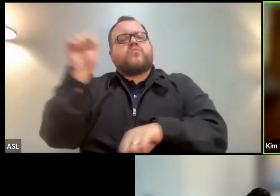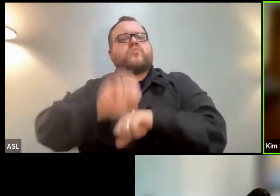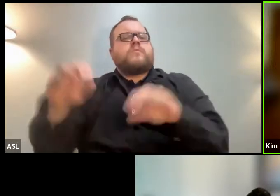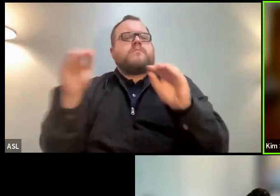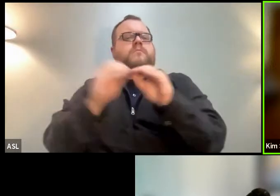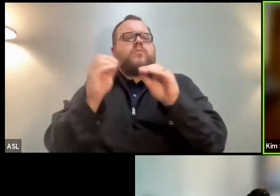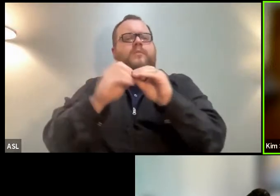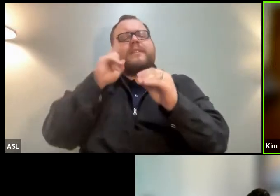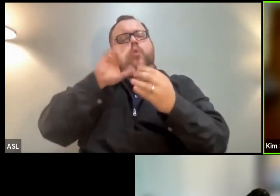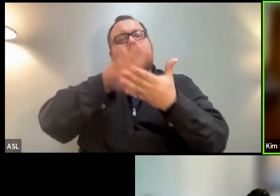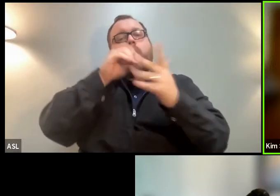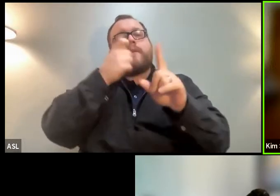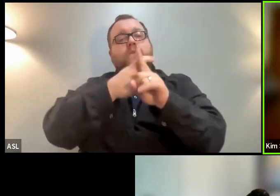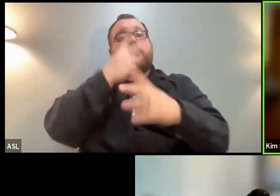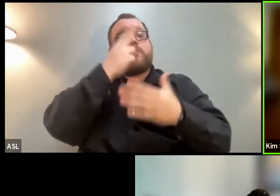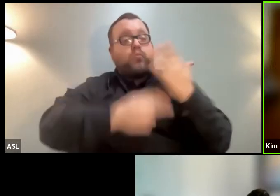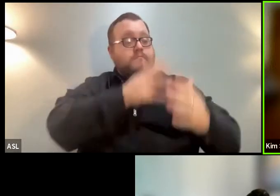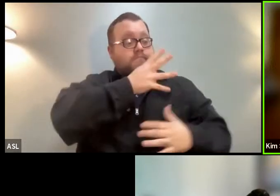both ends.